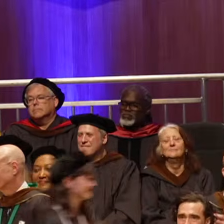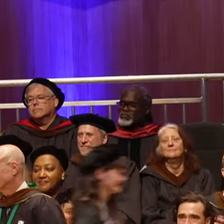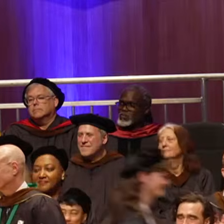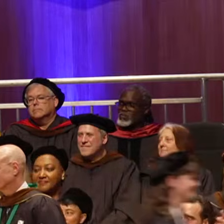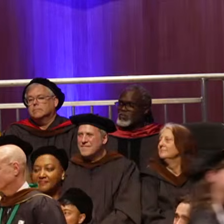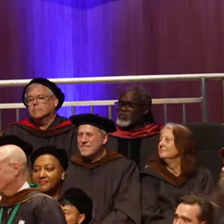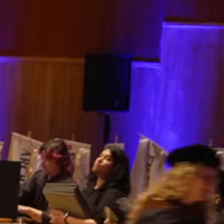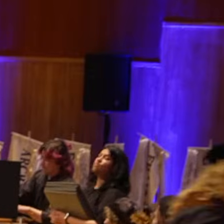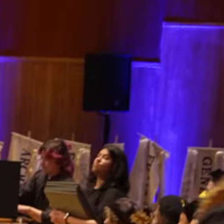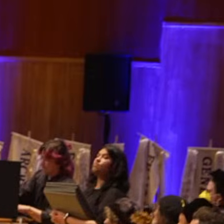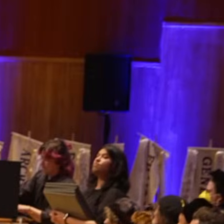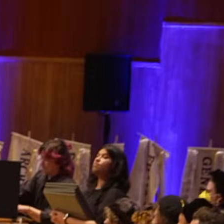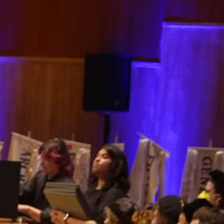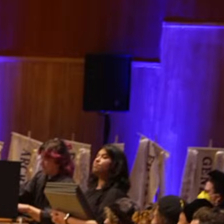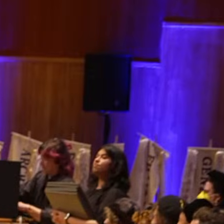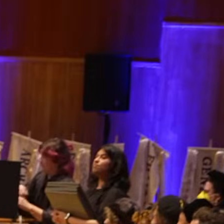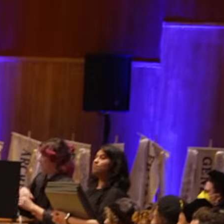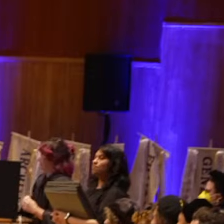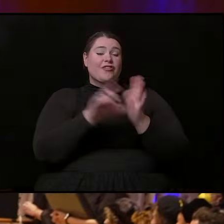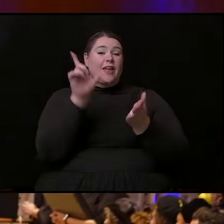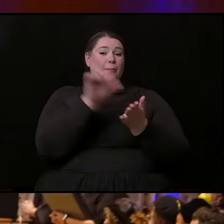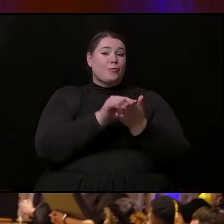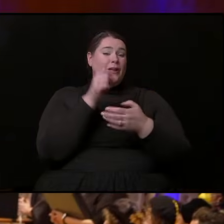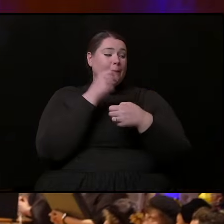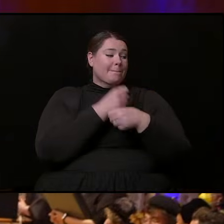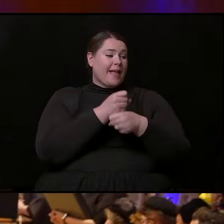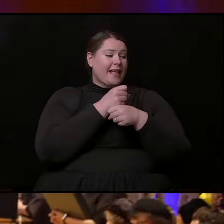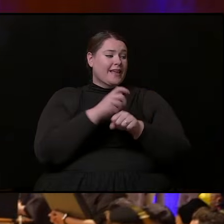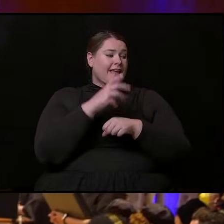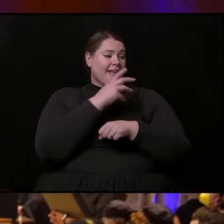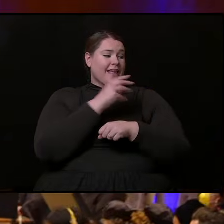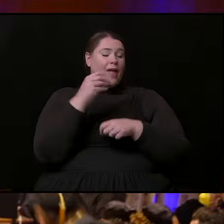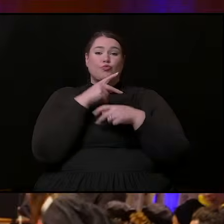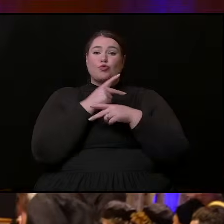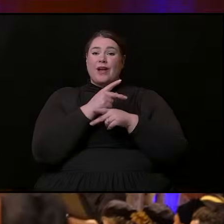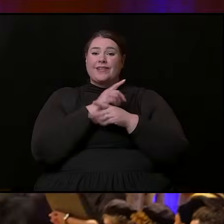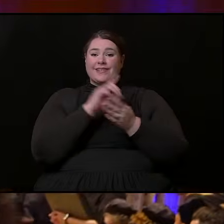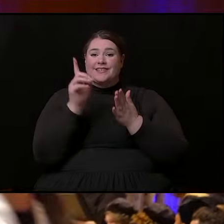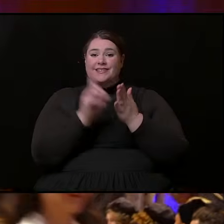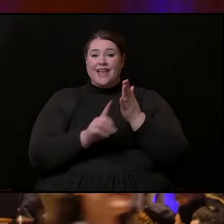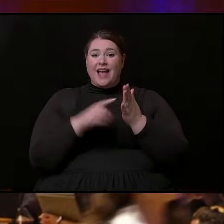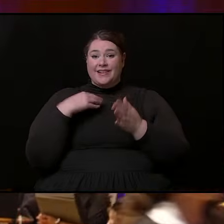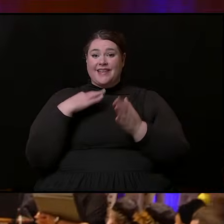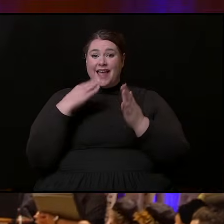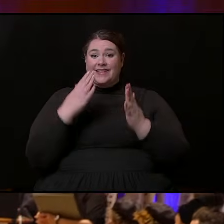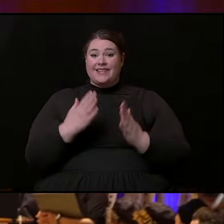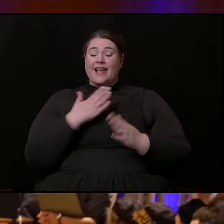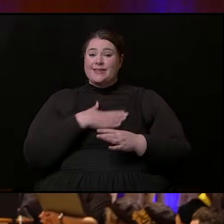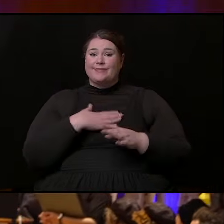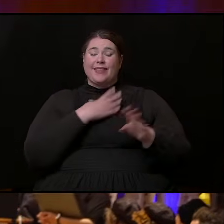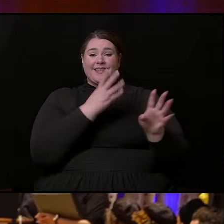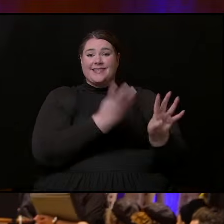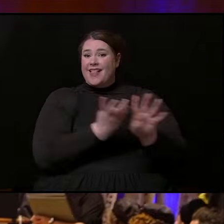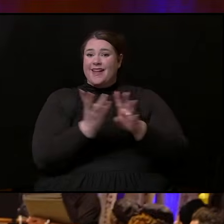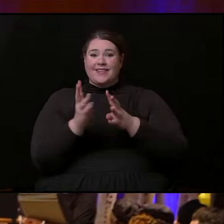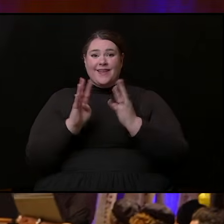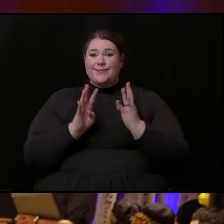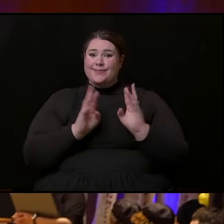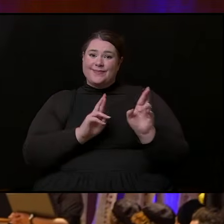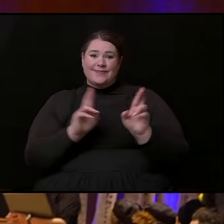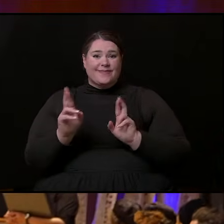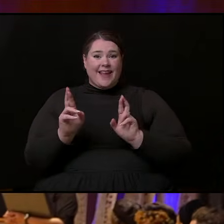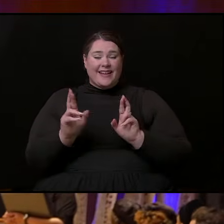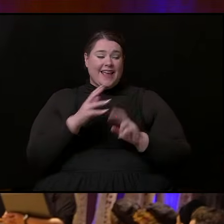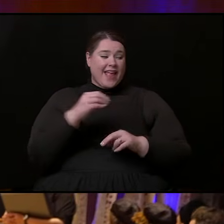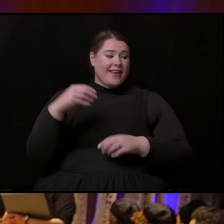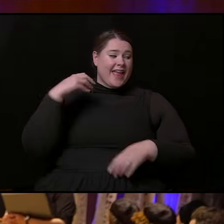Will the photography, printmaking, and product design candidates please come forward as instructed by the usher? And will Nate Larson, area head